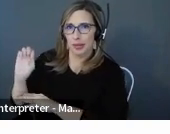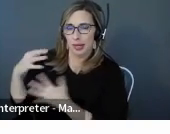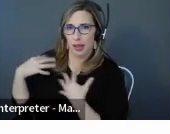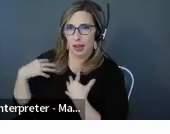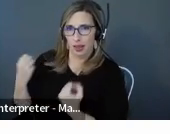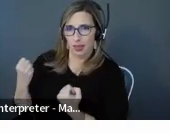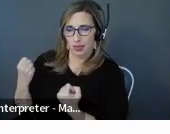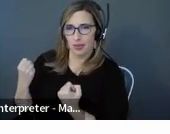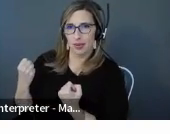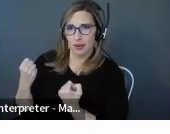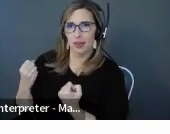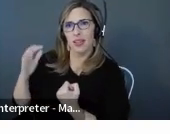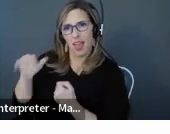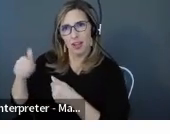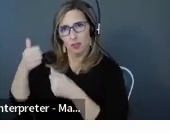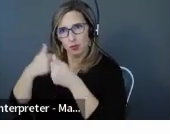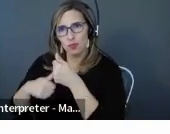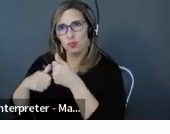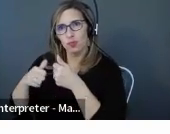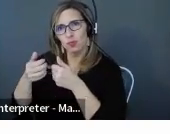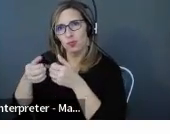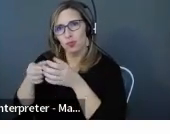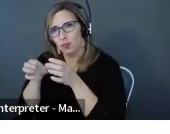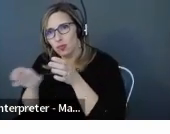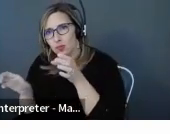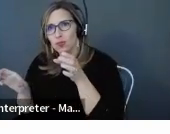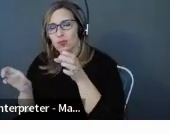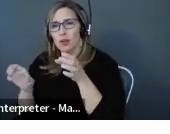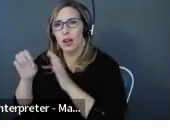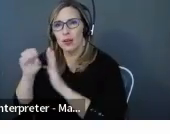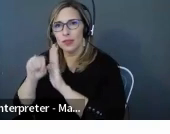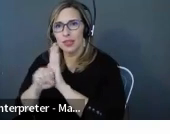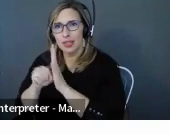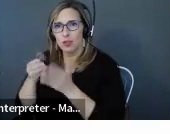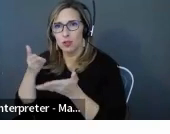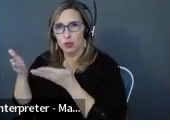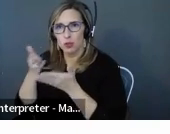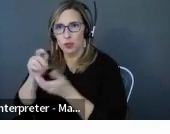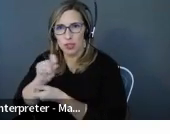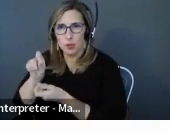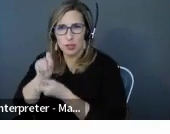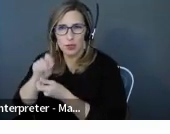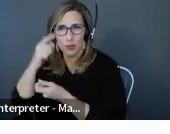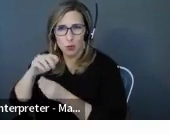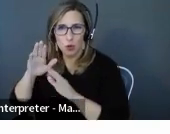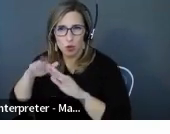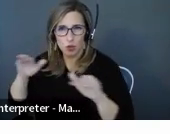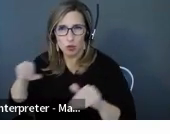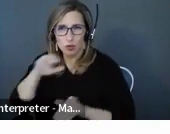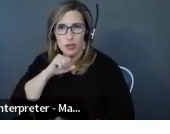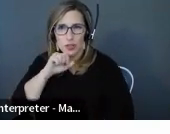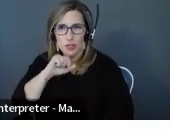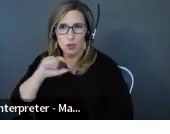subset of state plan services, specifically for children ages 20 and under.